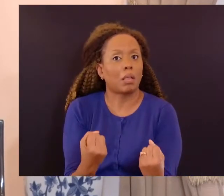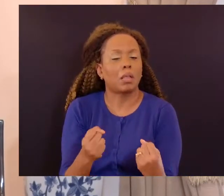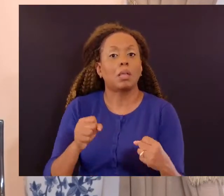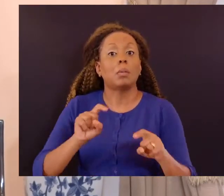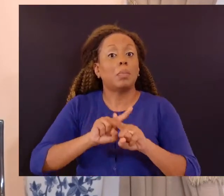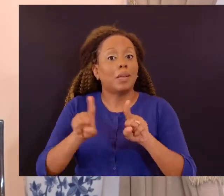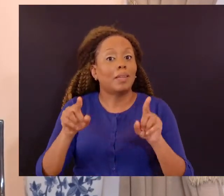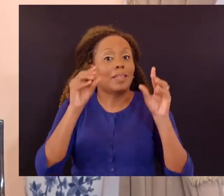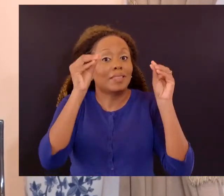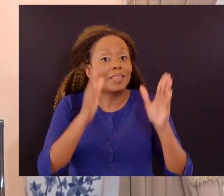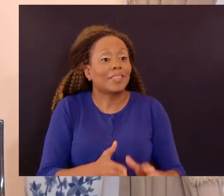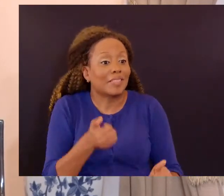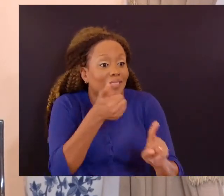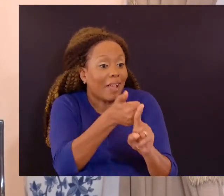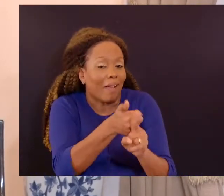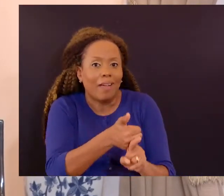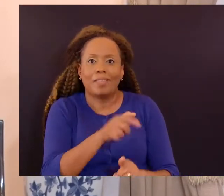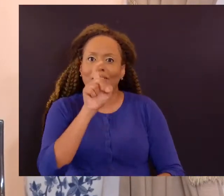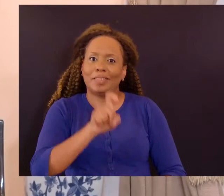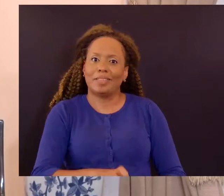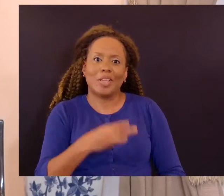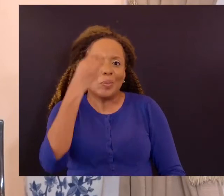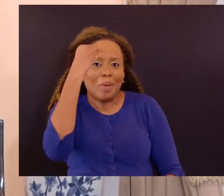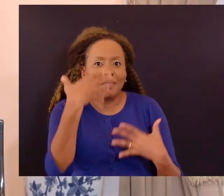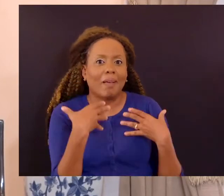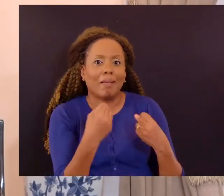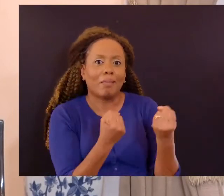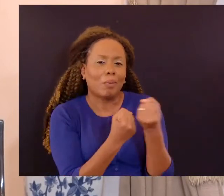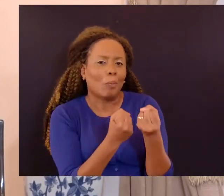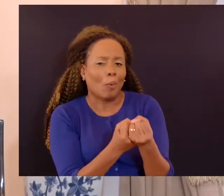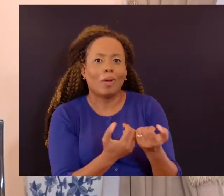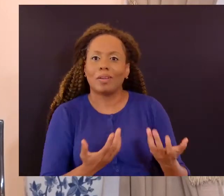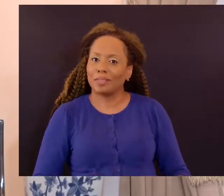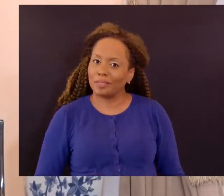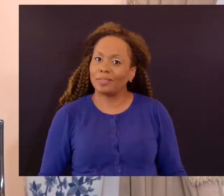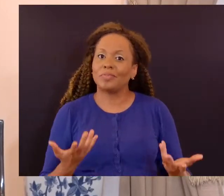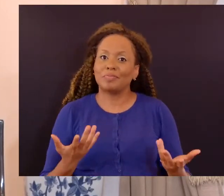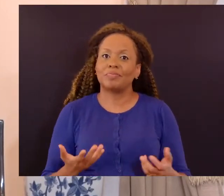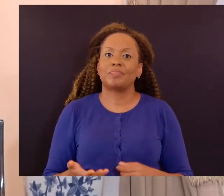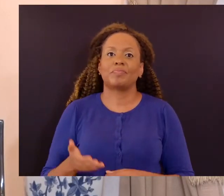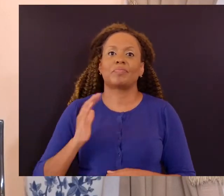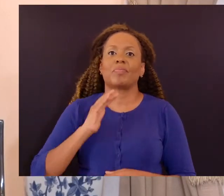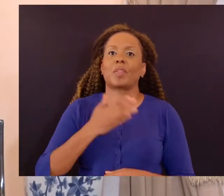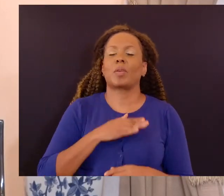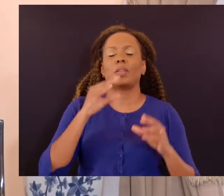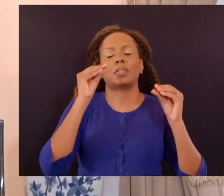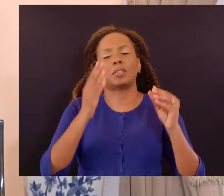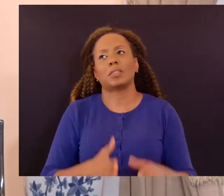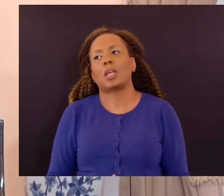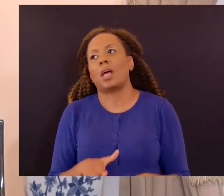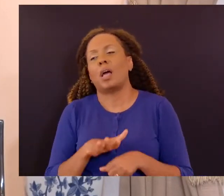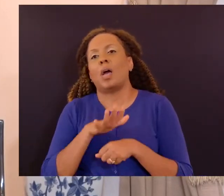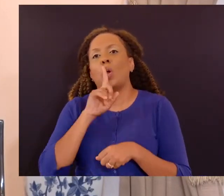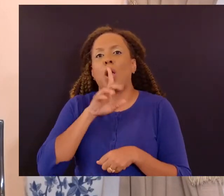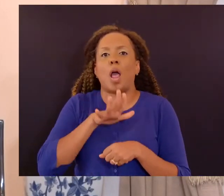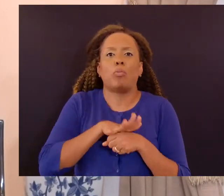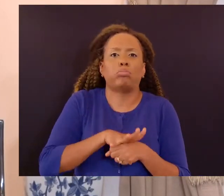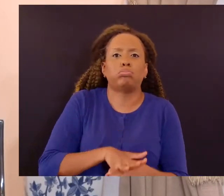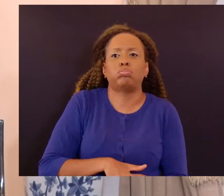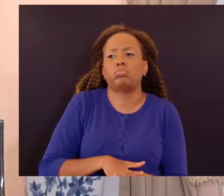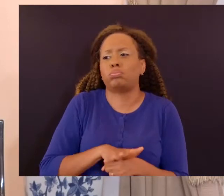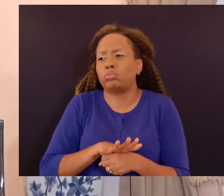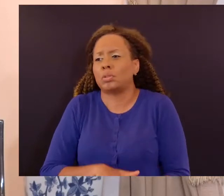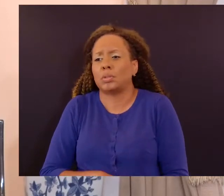support that is necessary for them to be able to cope as well. Because make no mistake, our teachers are also vulnerable in